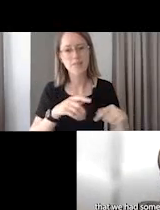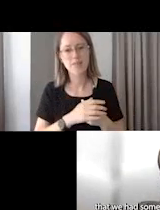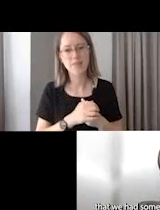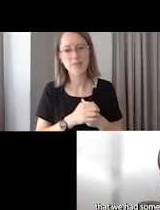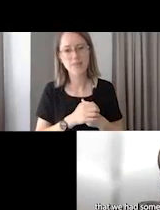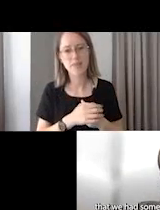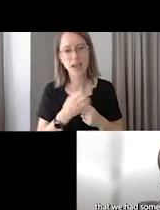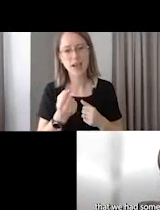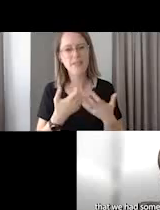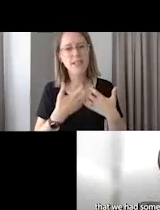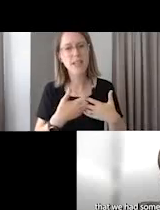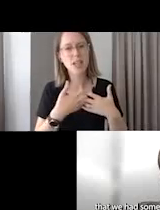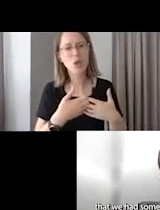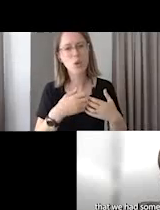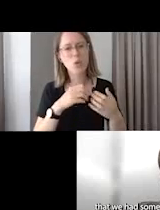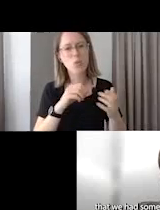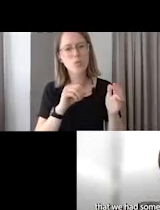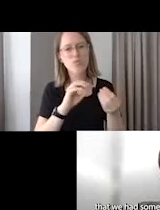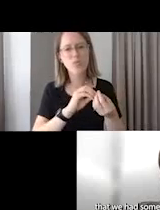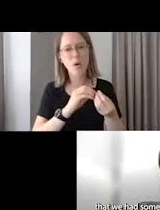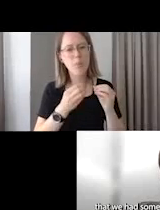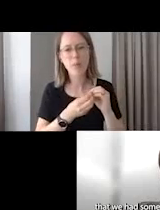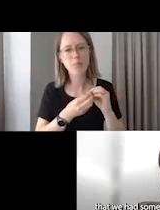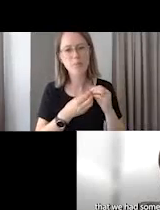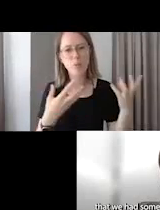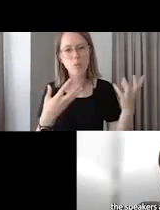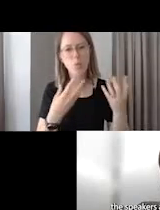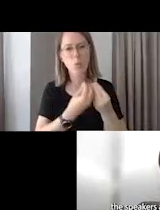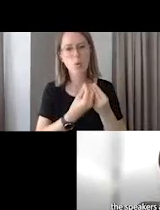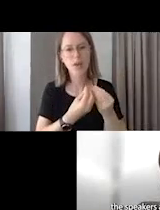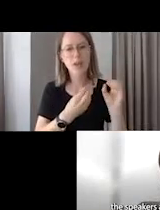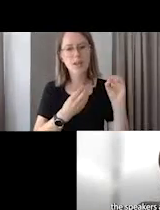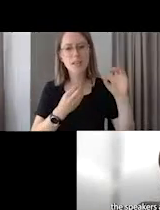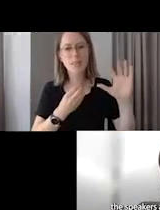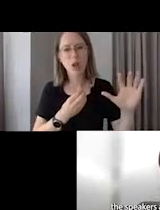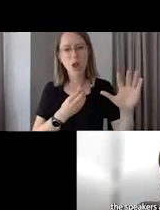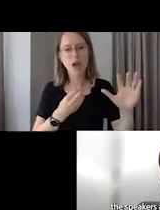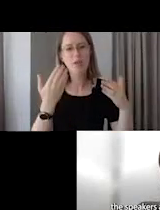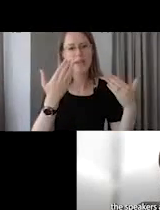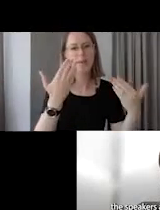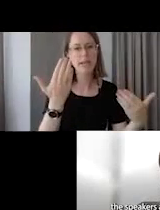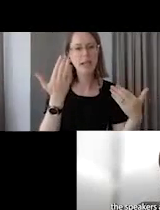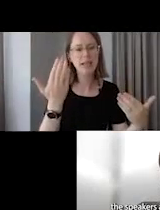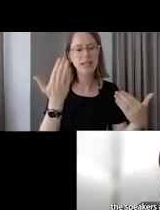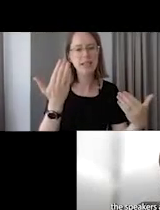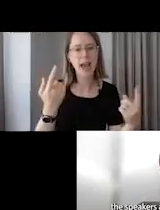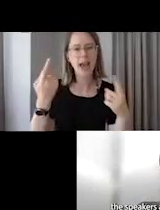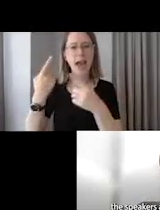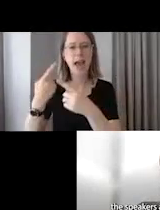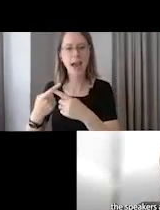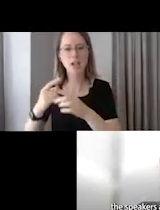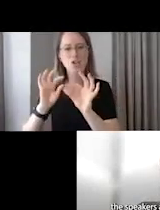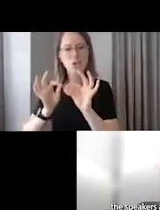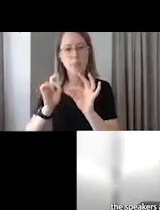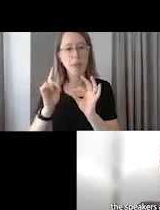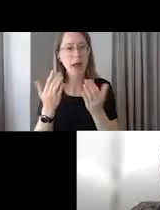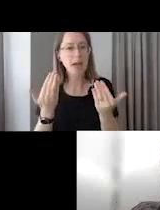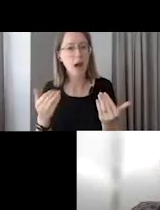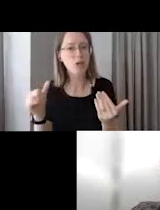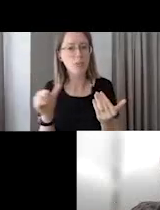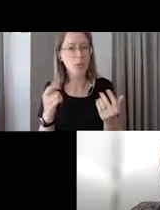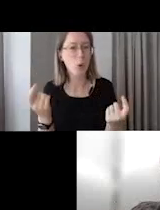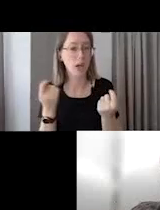had some technical difficulties with spotlighting the speakers and interpreters, but now we are back on